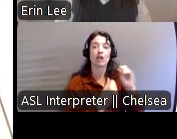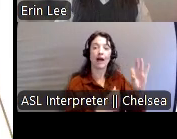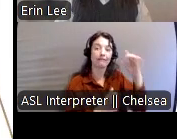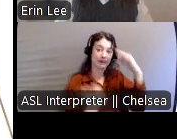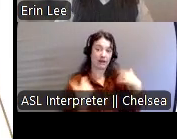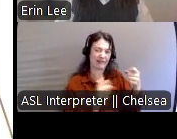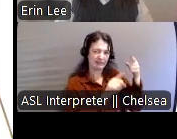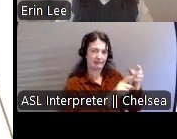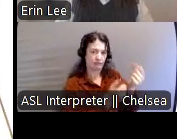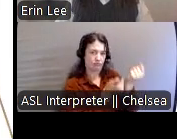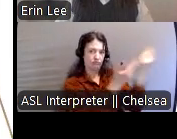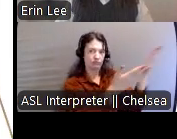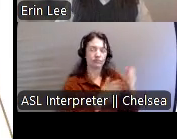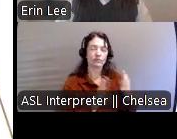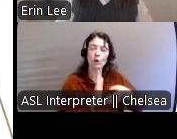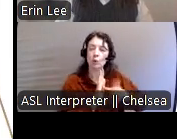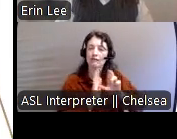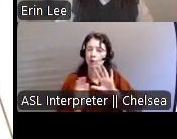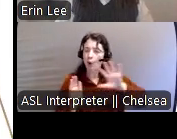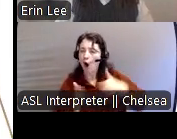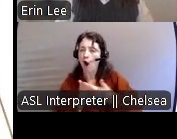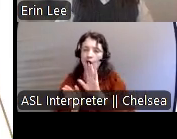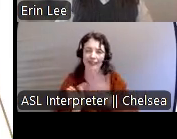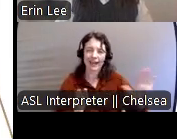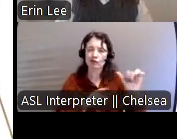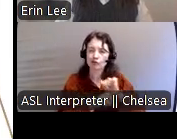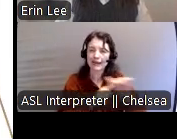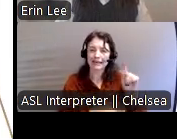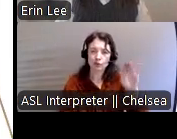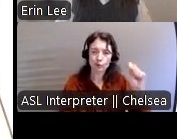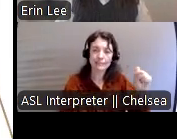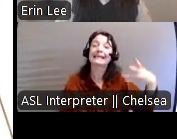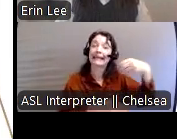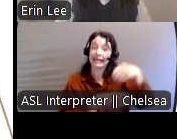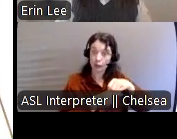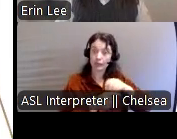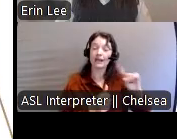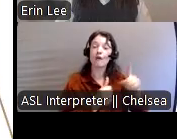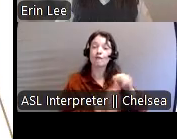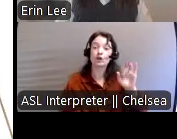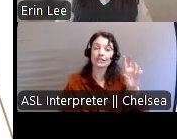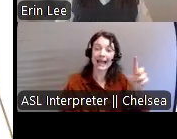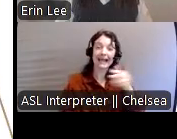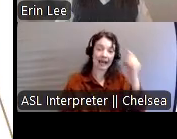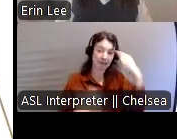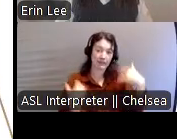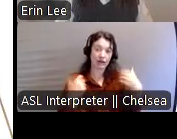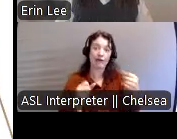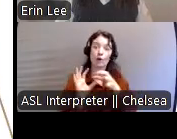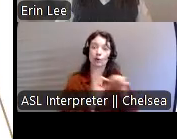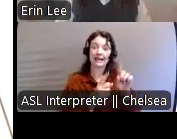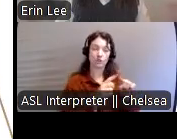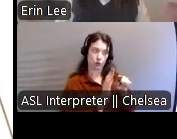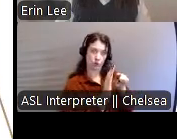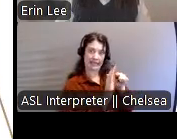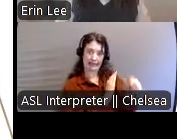review all training tools, including mental health first aid and processes related to suicide assessment and intervention,